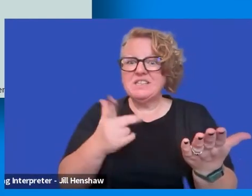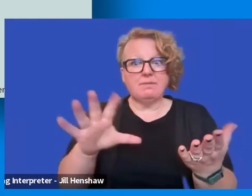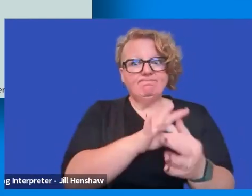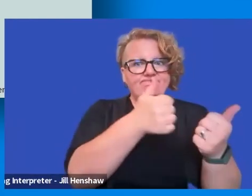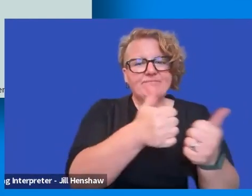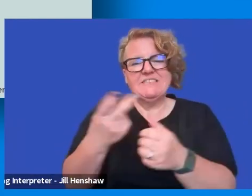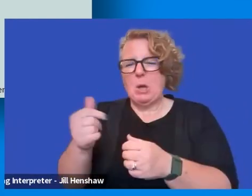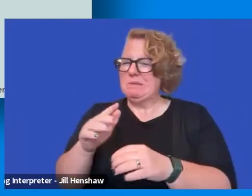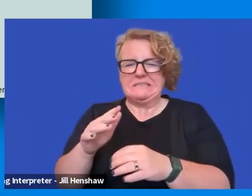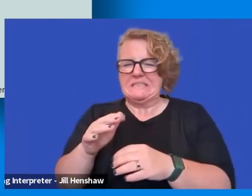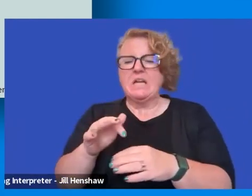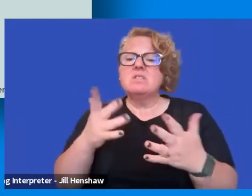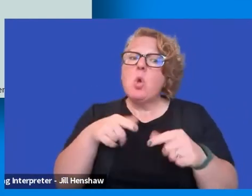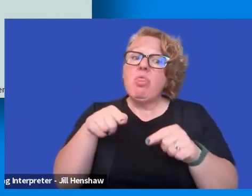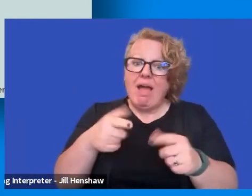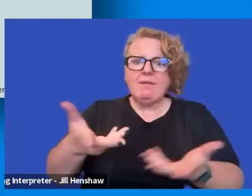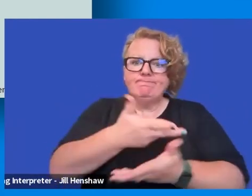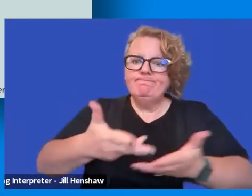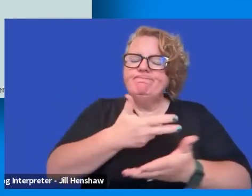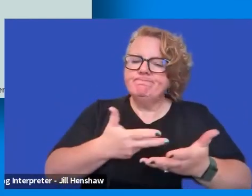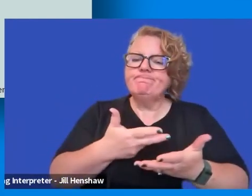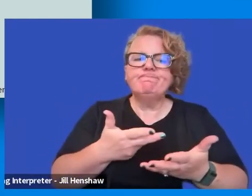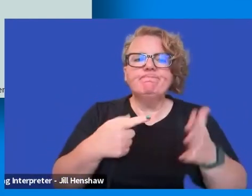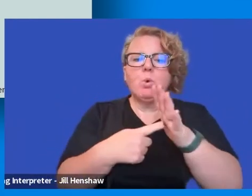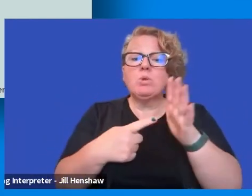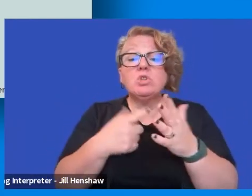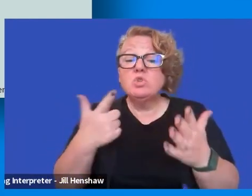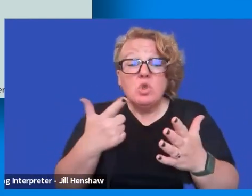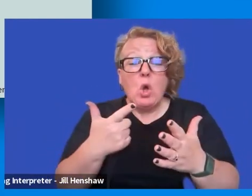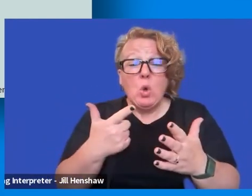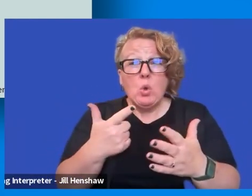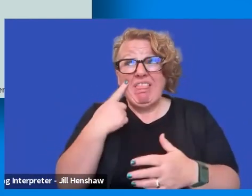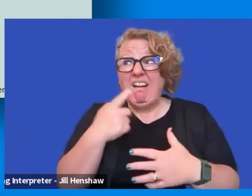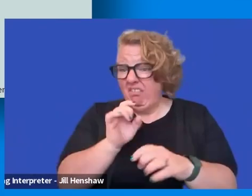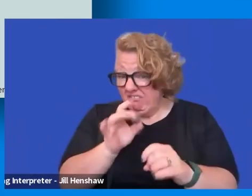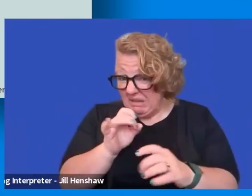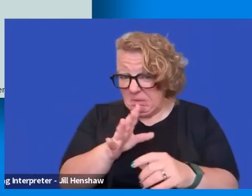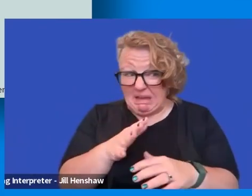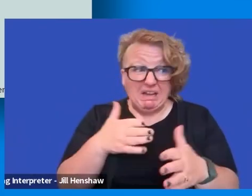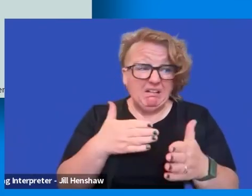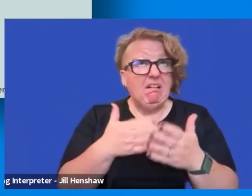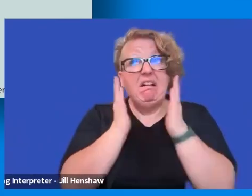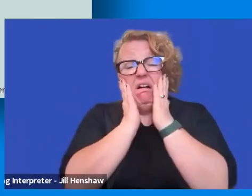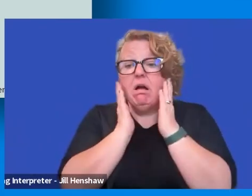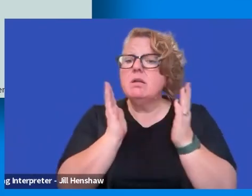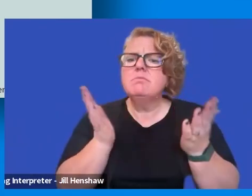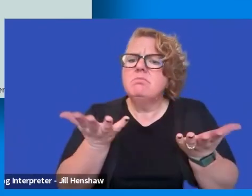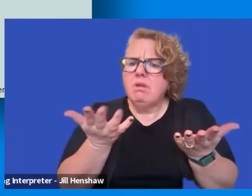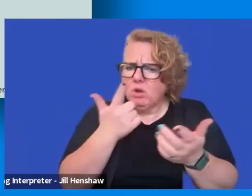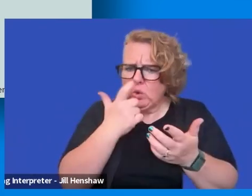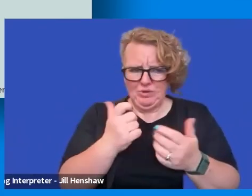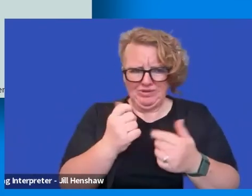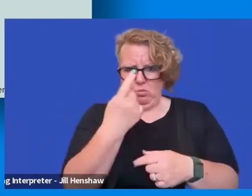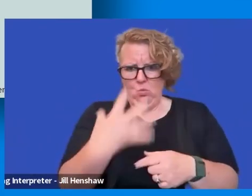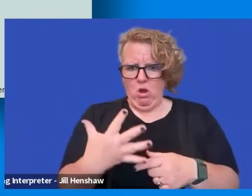around feedback is perceived, I think, as more of a barrier than it needs to be, because in actual fact, if you've, as I have and many others on the call presumably